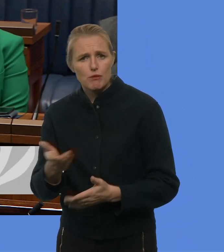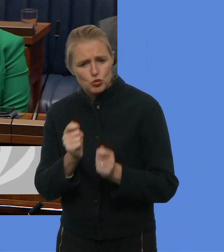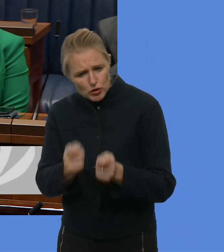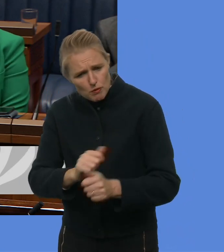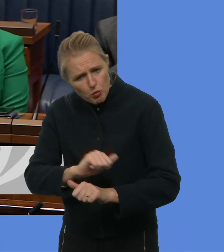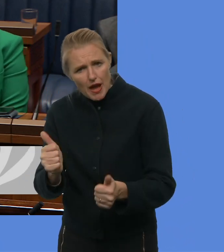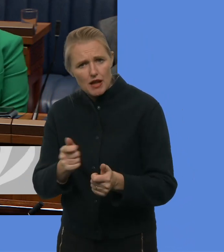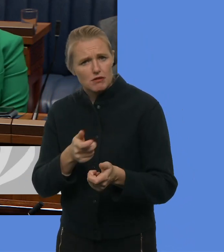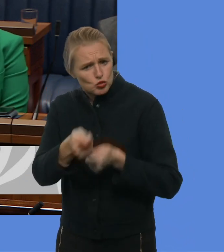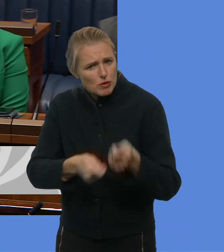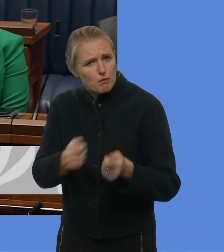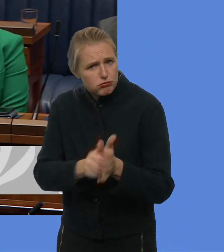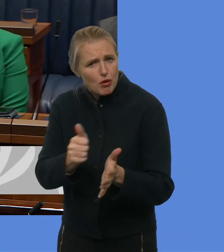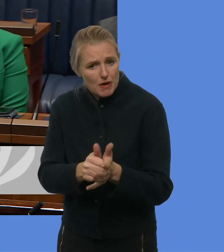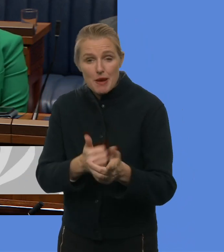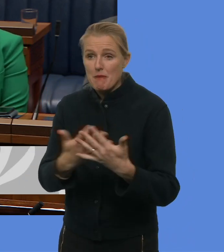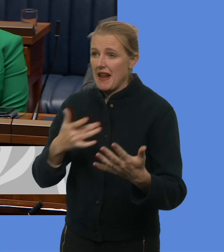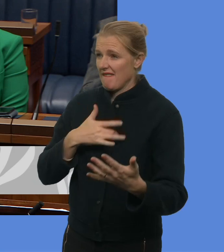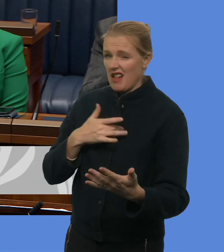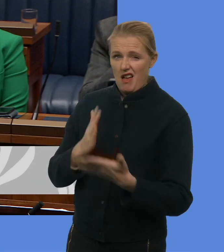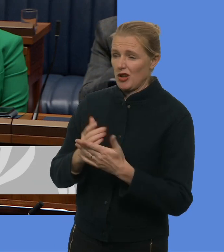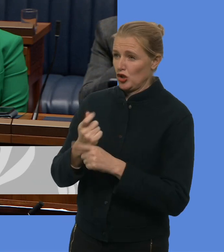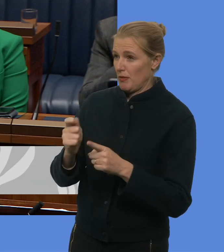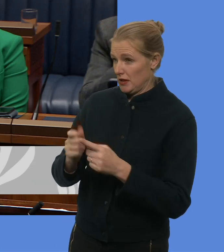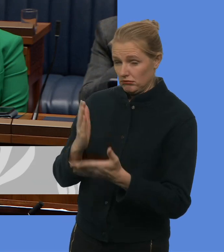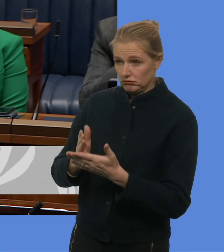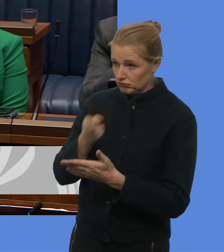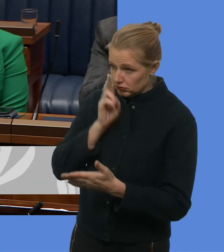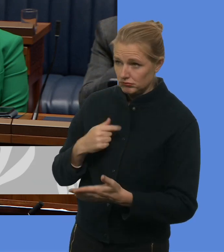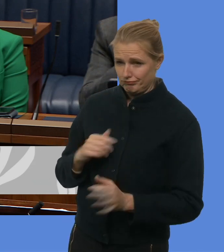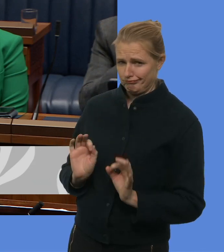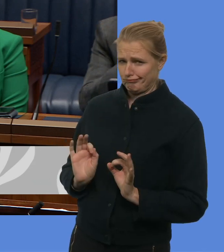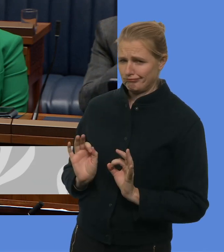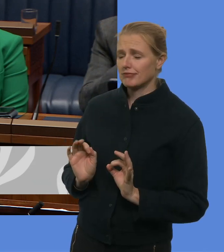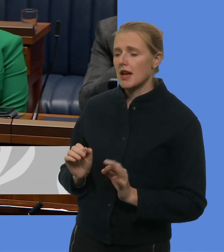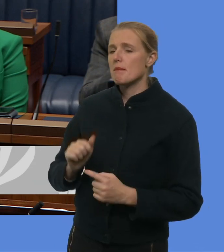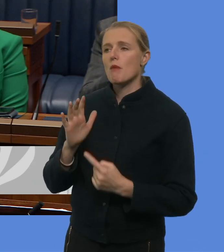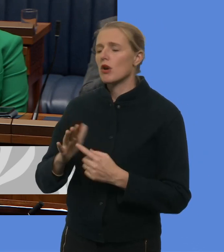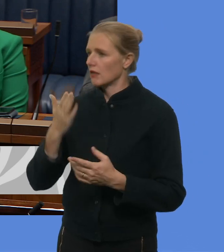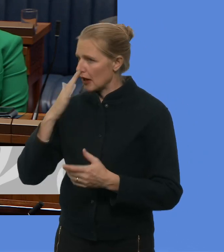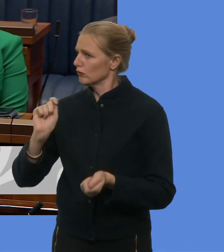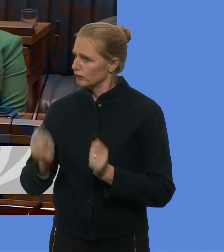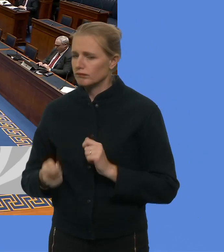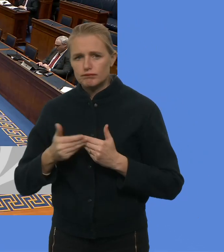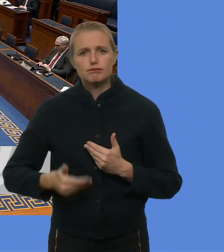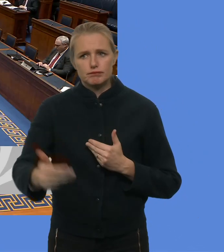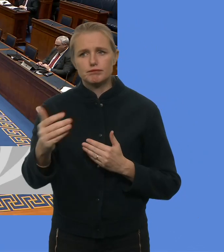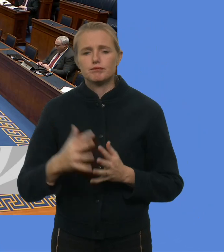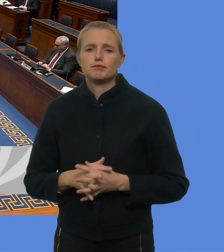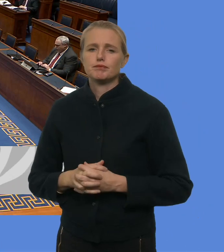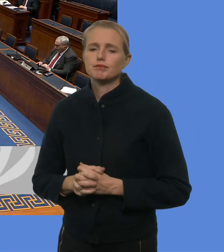And I think that many have felt that that hasn't happened in the past, and I think that we do need that to happen as we move forward. Nicola